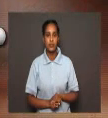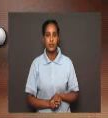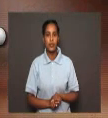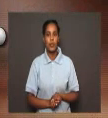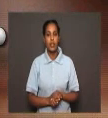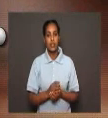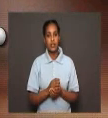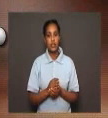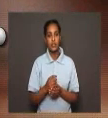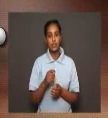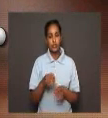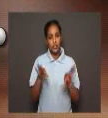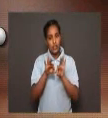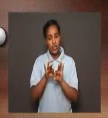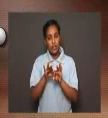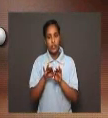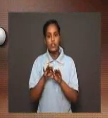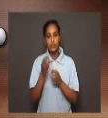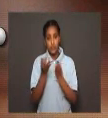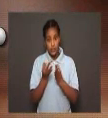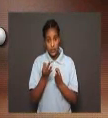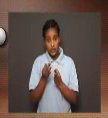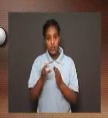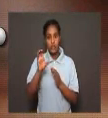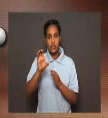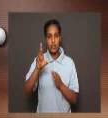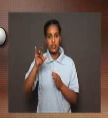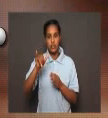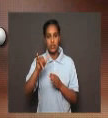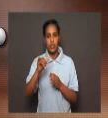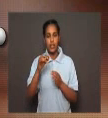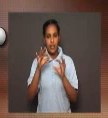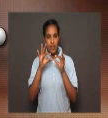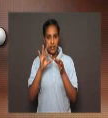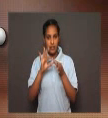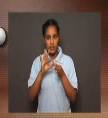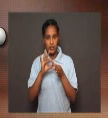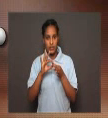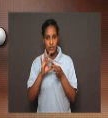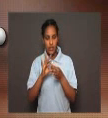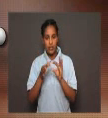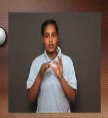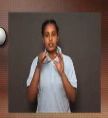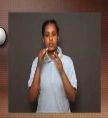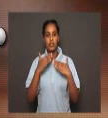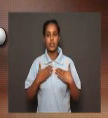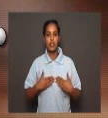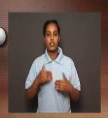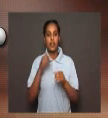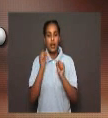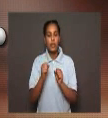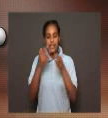An essential feature of a crystal is that its entire structure can be